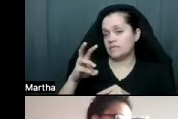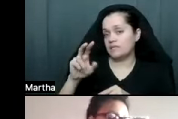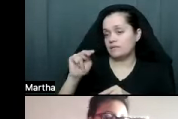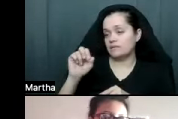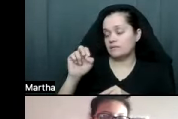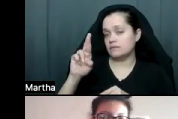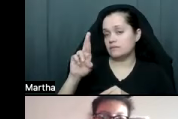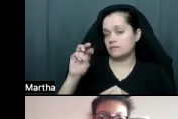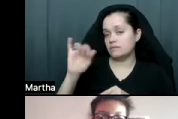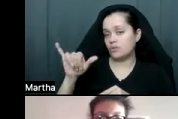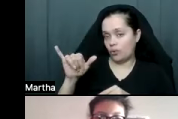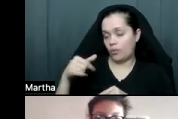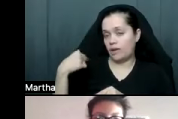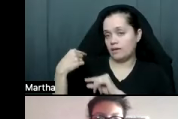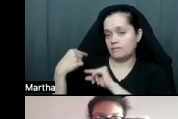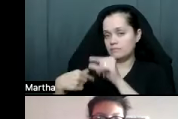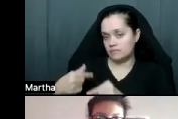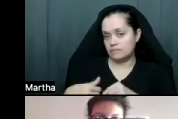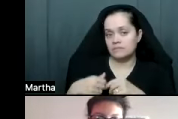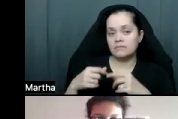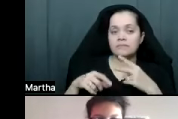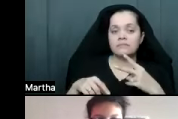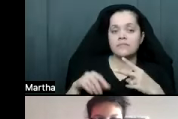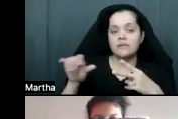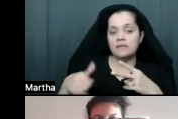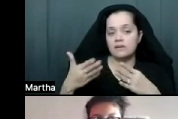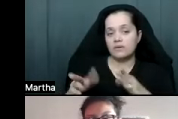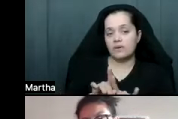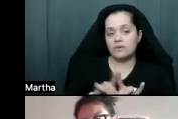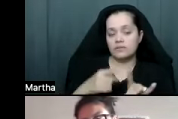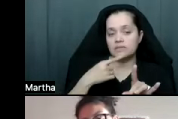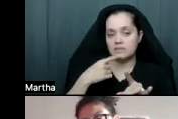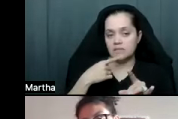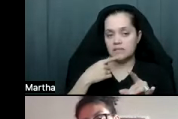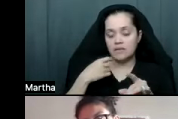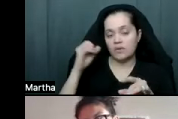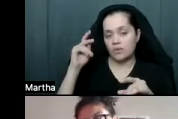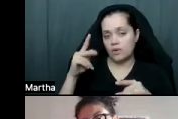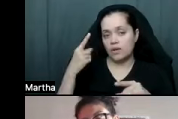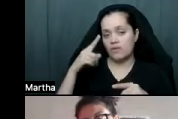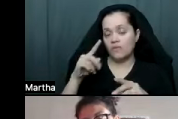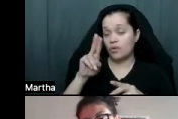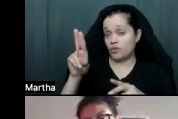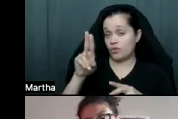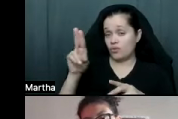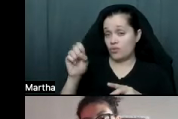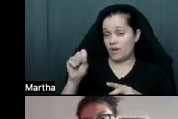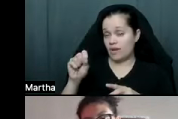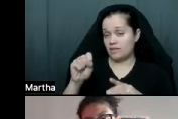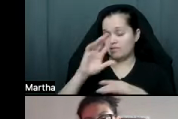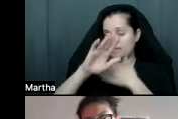Norwegian heritage. The other way of looking at that is saying, okay, for the United States as